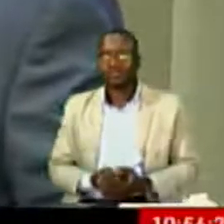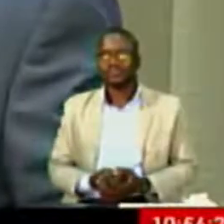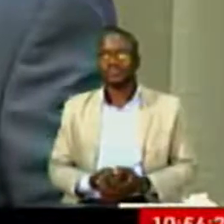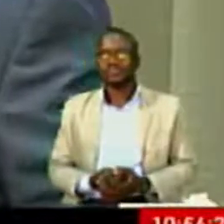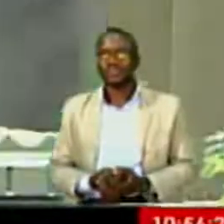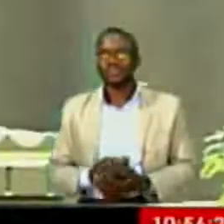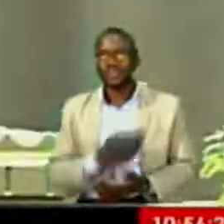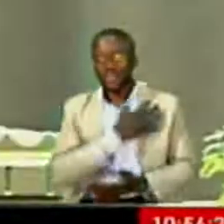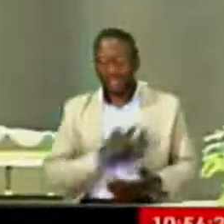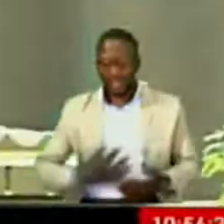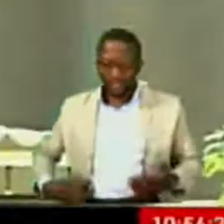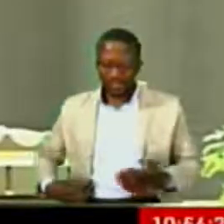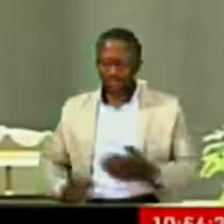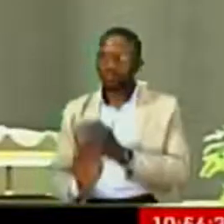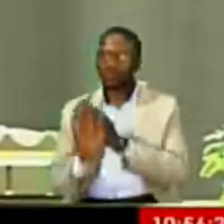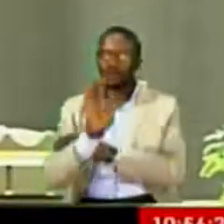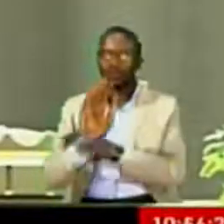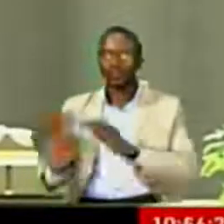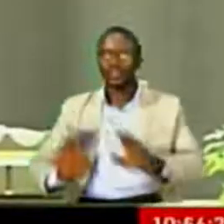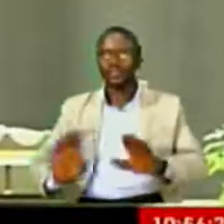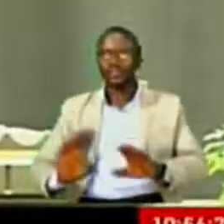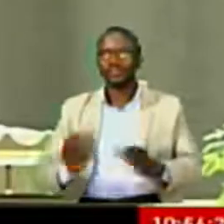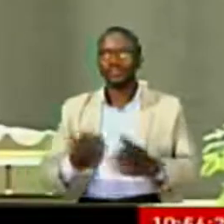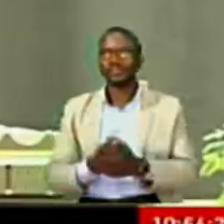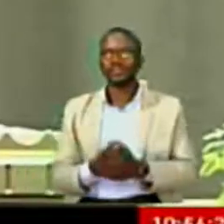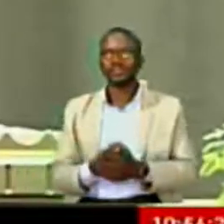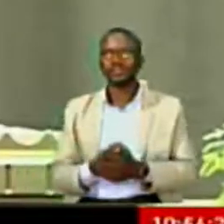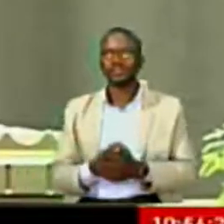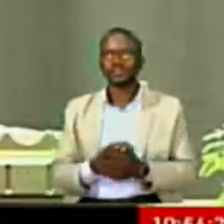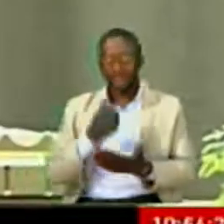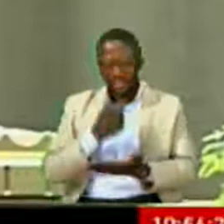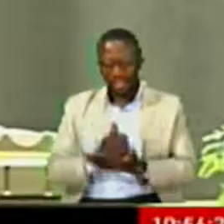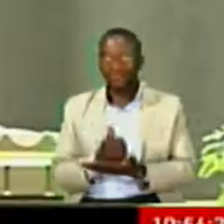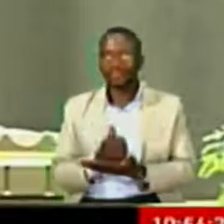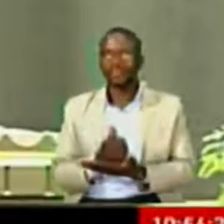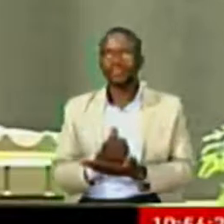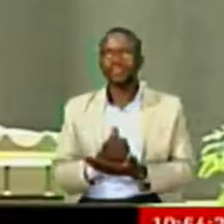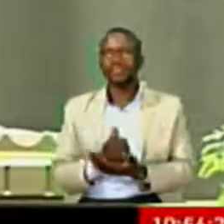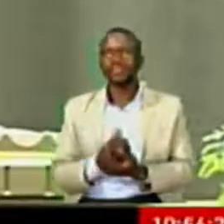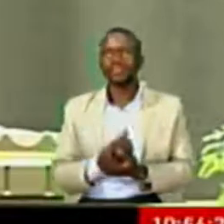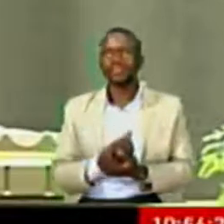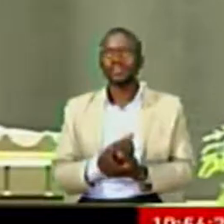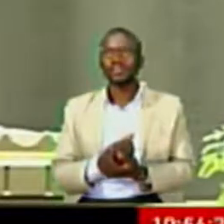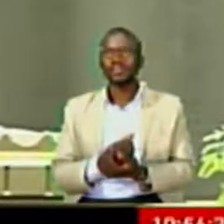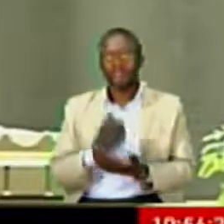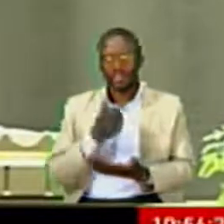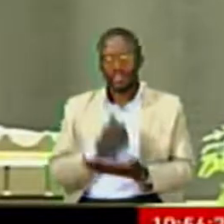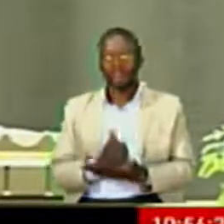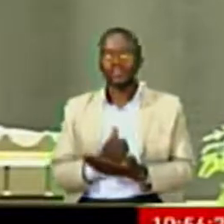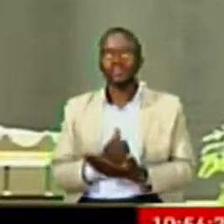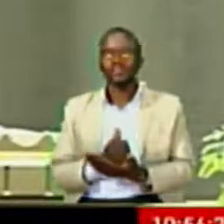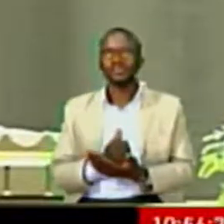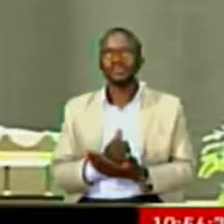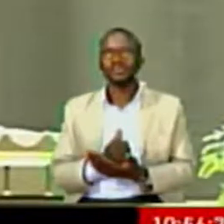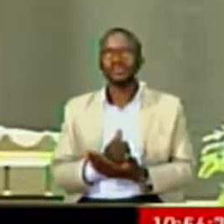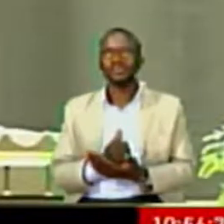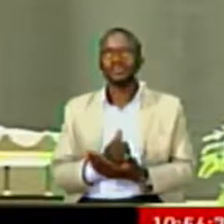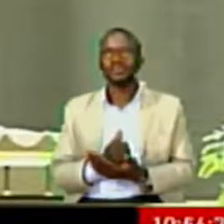Et Dieu va le faire. And God will do it. Amen. Amen. Amen. Amen.